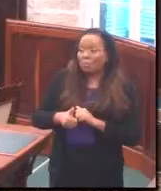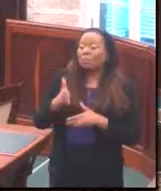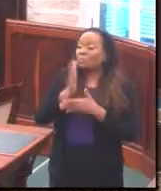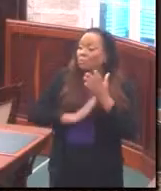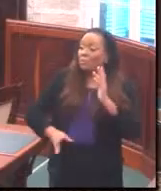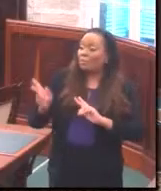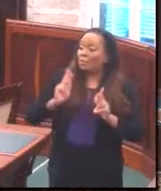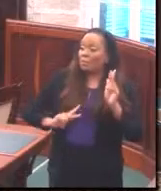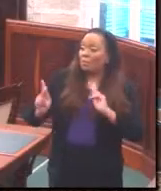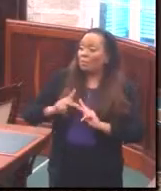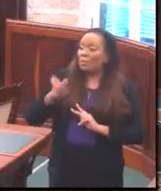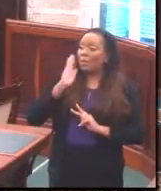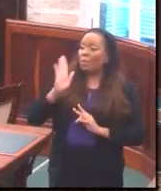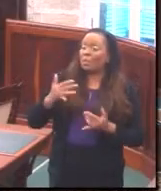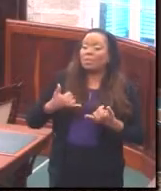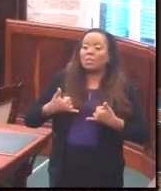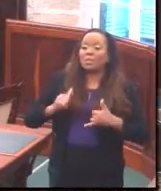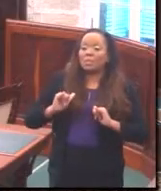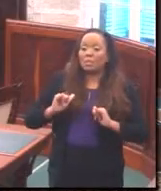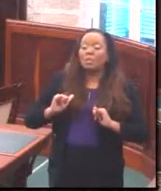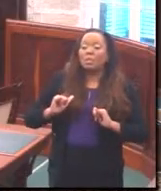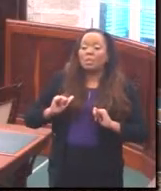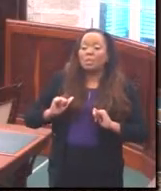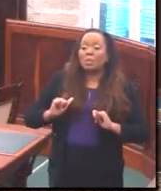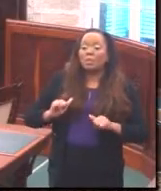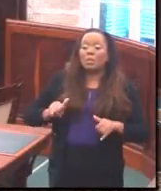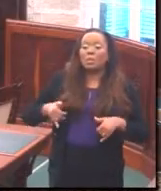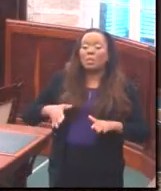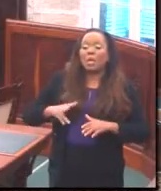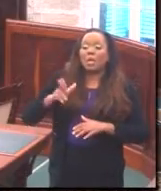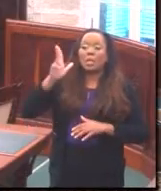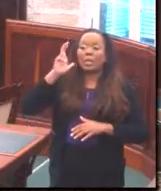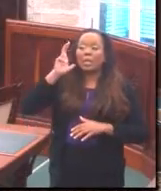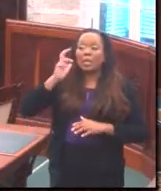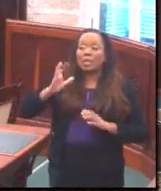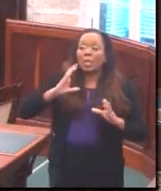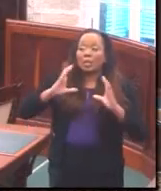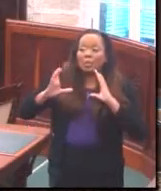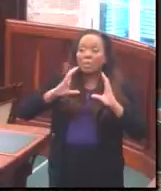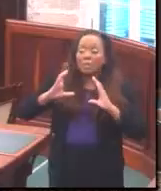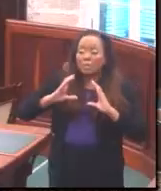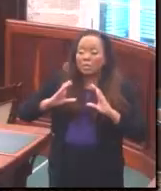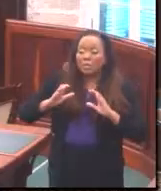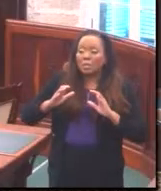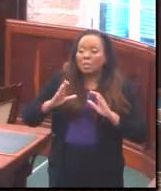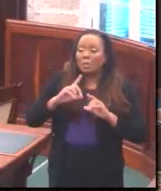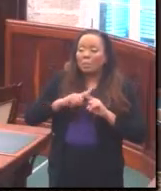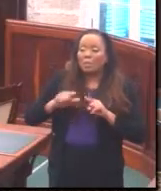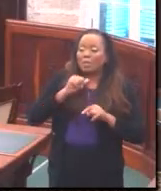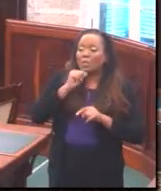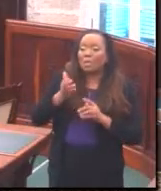still be able to phone tap without going to the court. I am finished with that.